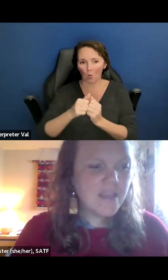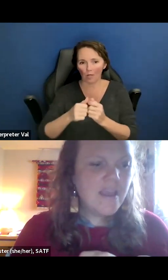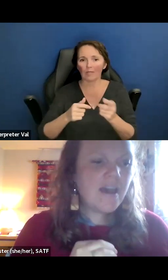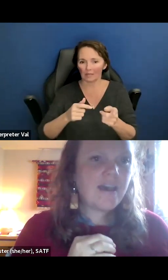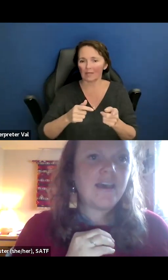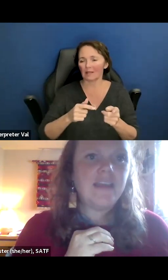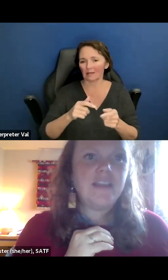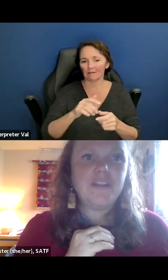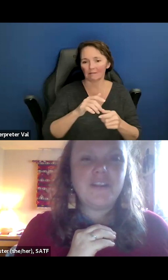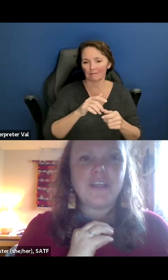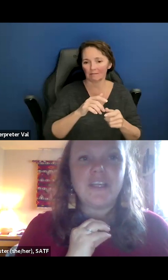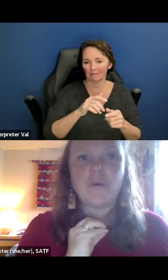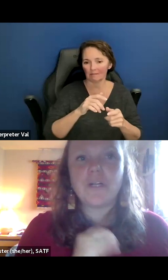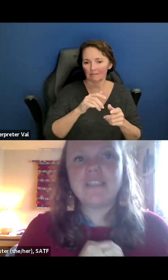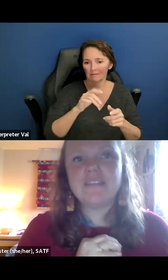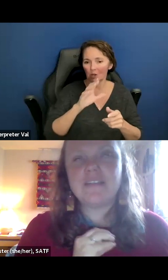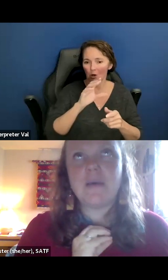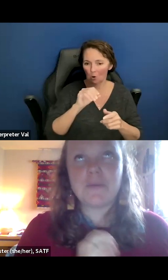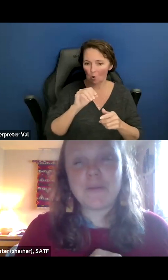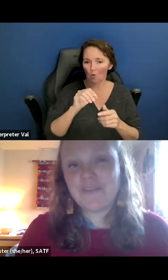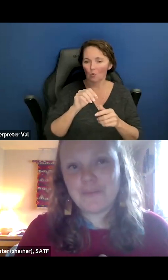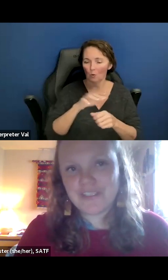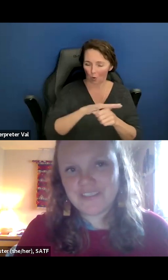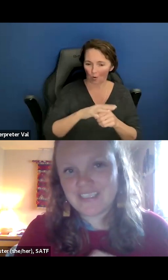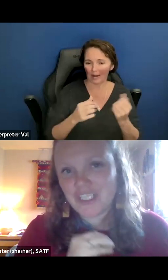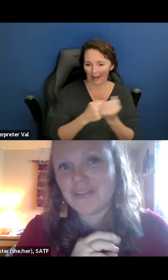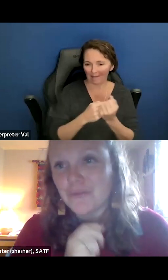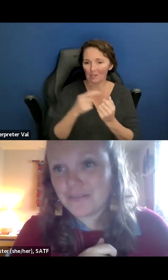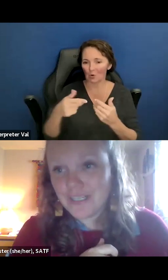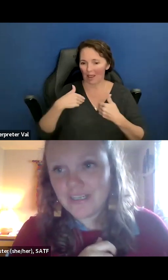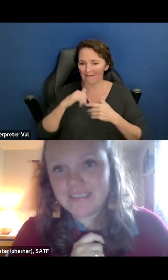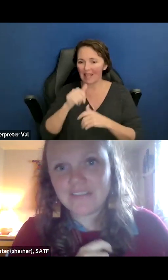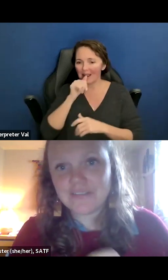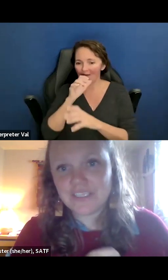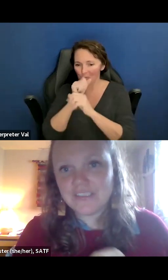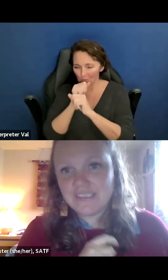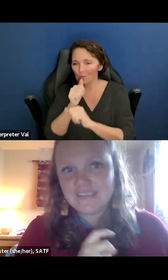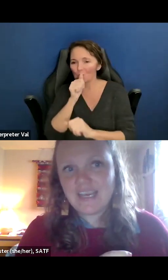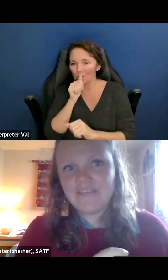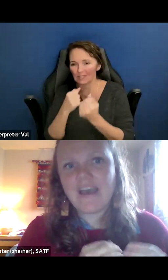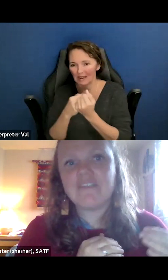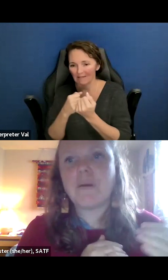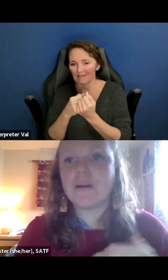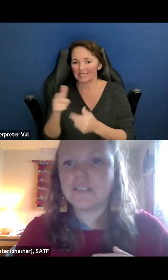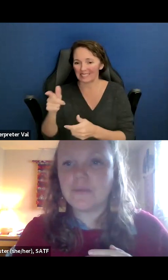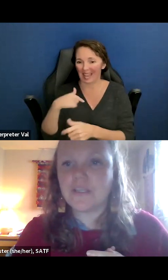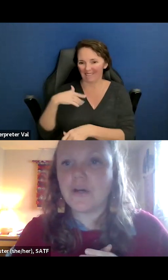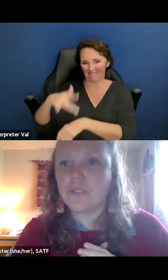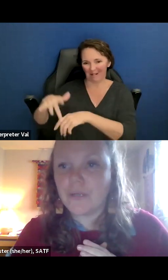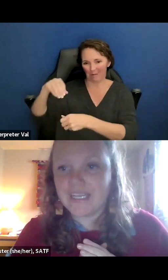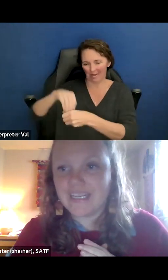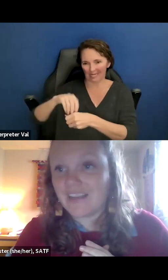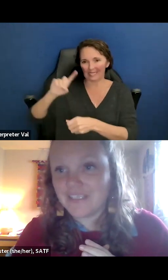2012, the Oregon Department of Human Services Child Welfare and Self-Sufficiency staff have partnered